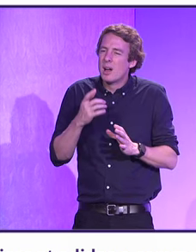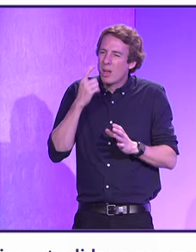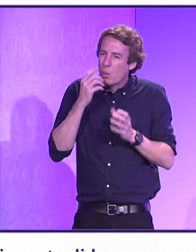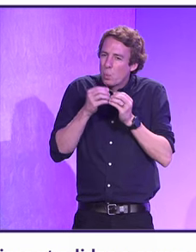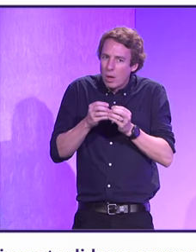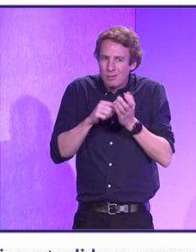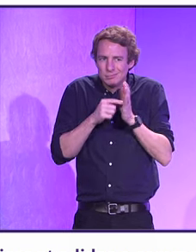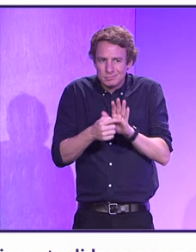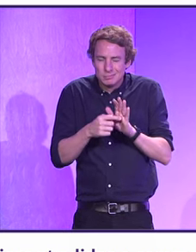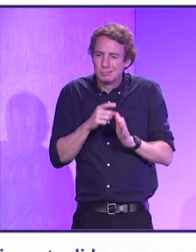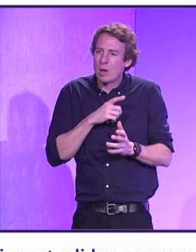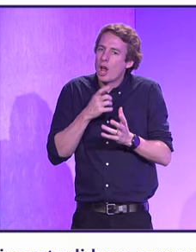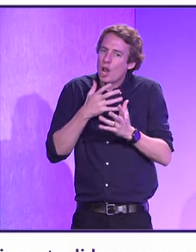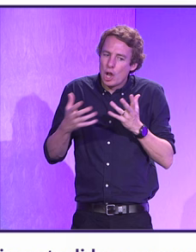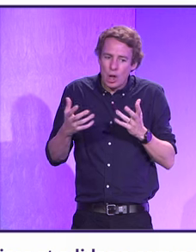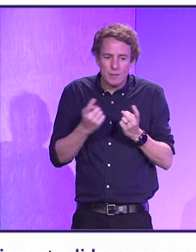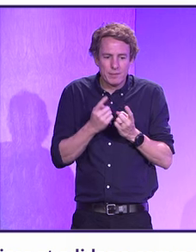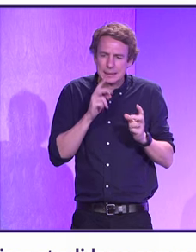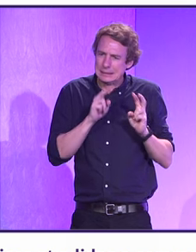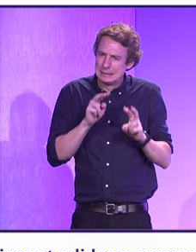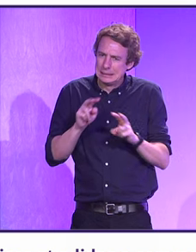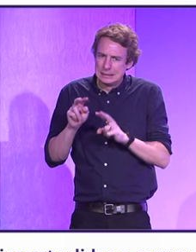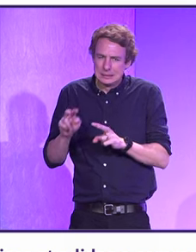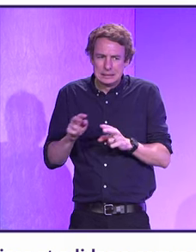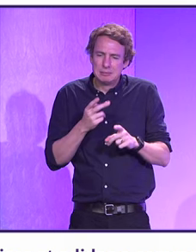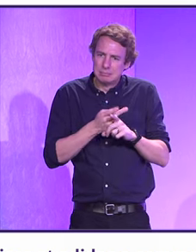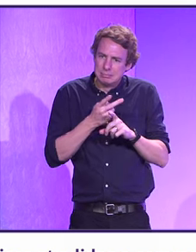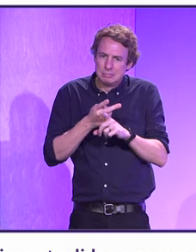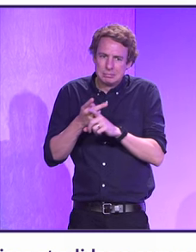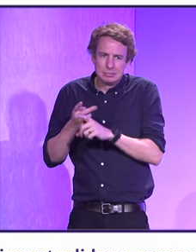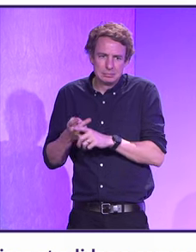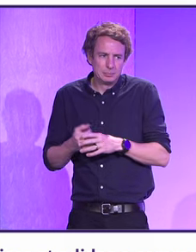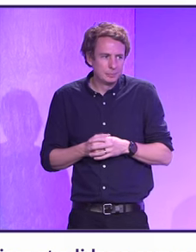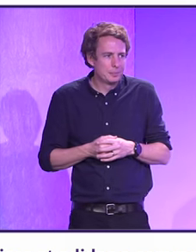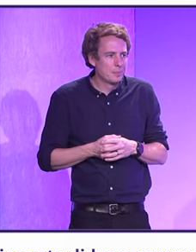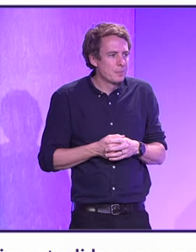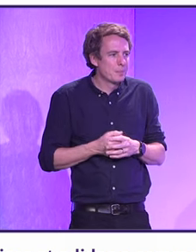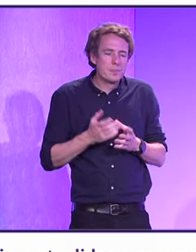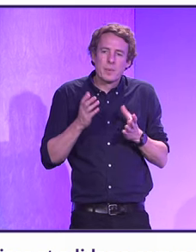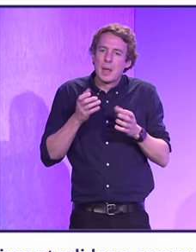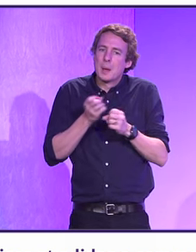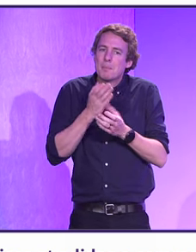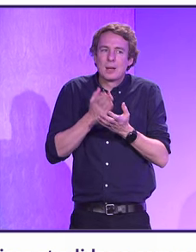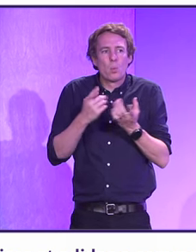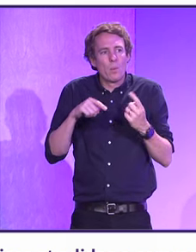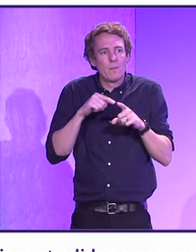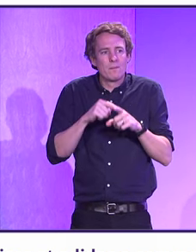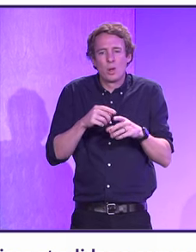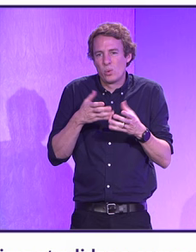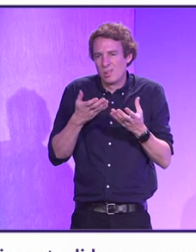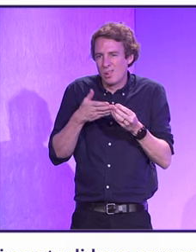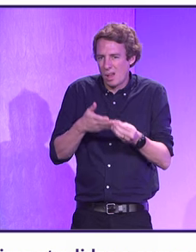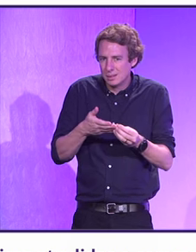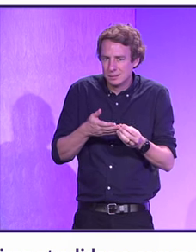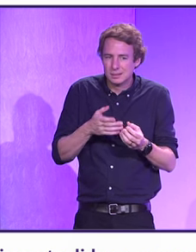because we also observed a lot of things from the SRE perspective. I'm pretty sure like everybody adheres to the DRY principle,